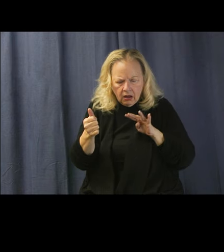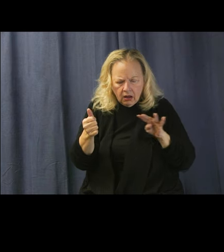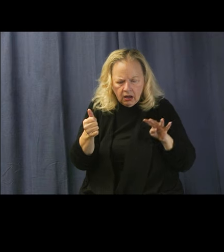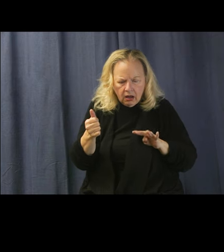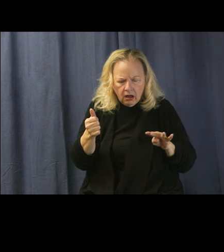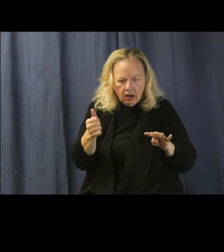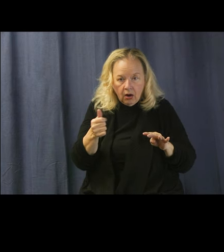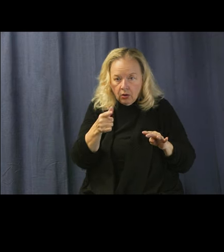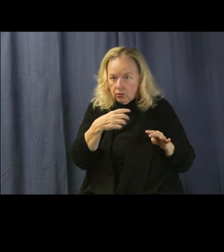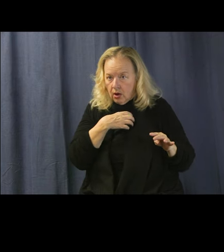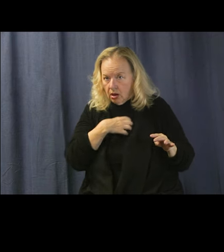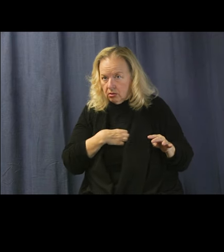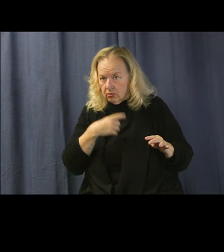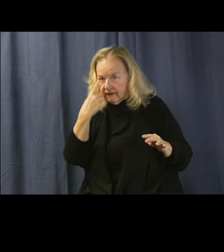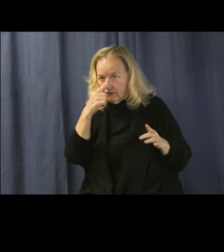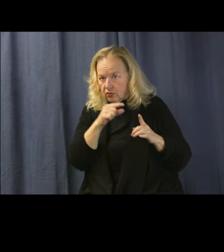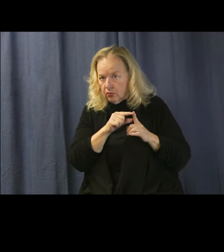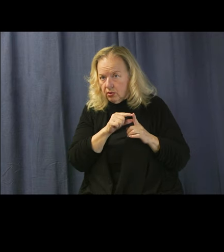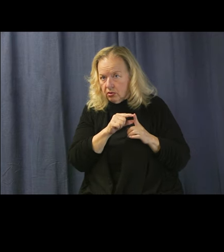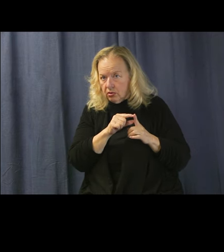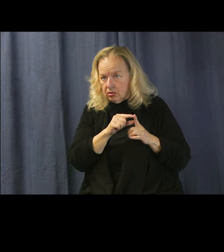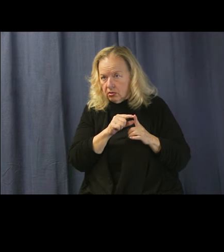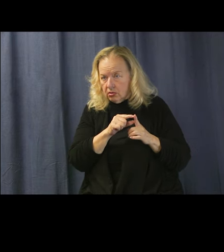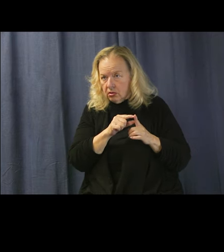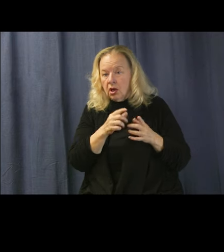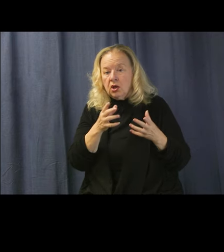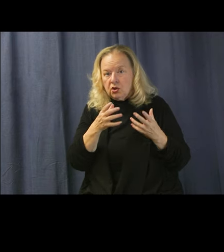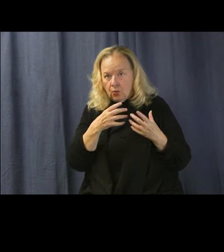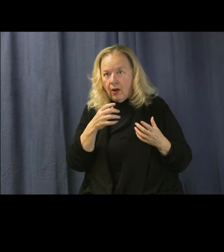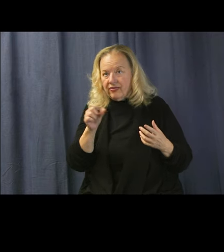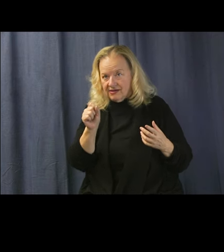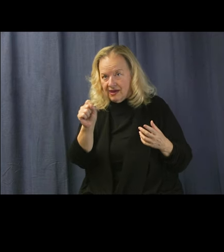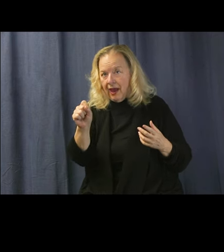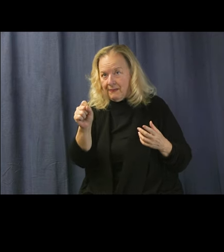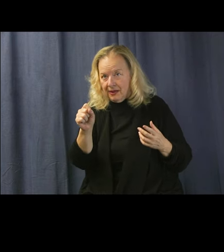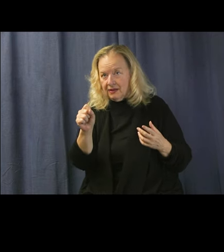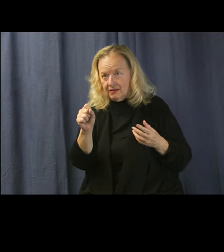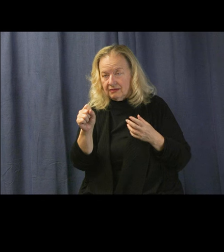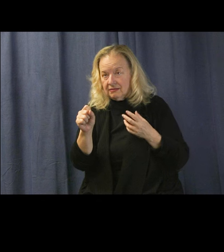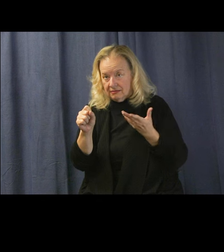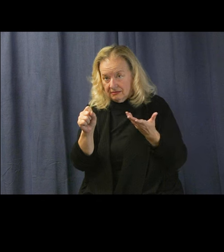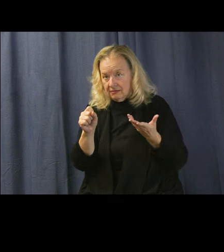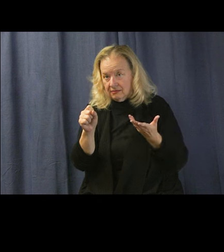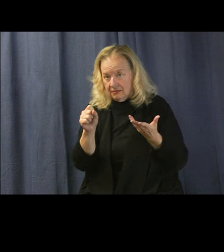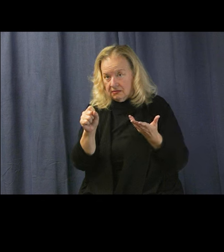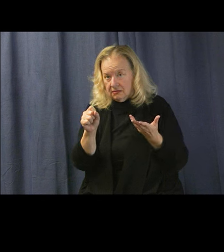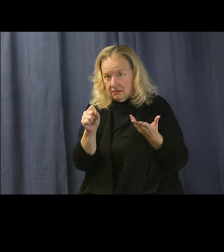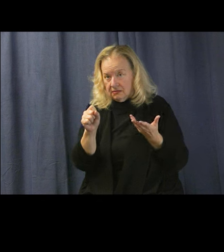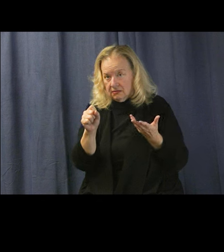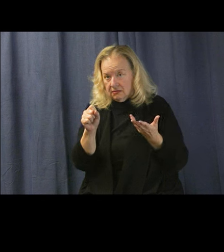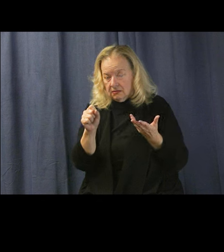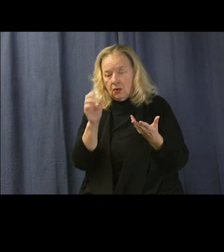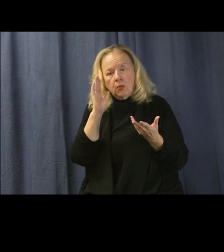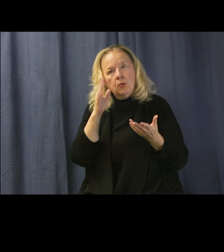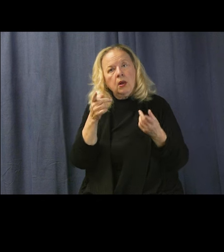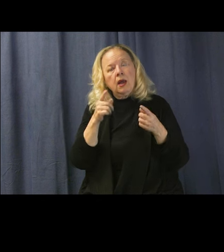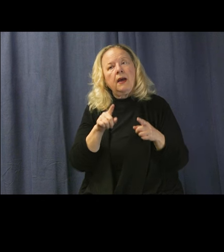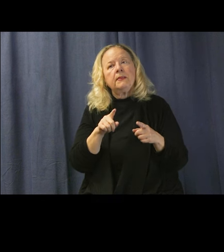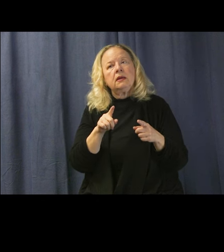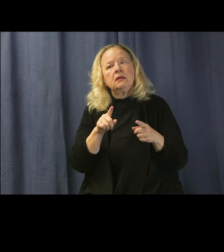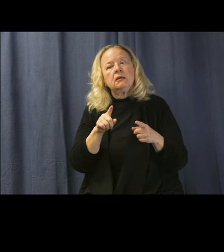is, how hungry are you? We all want a piece of salmon, okay? But I'm telling you what's going to be